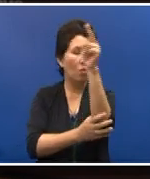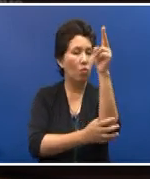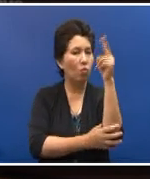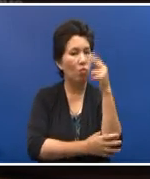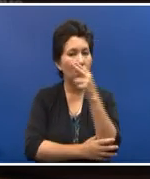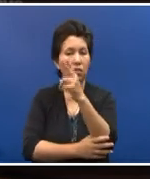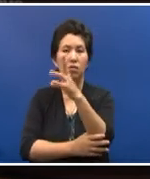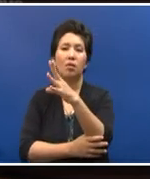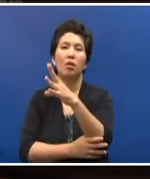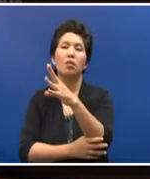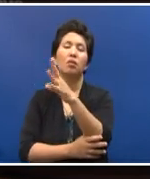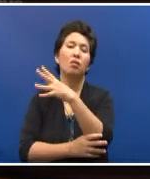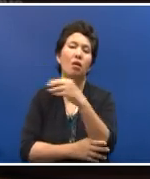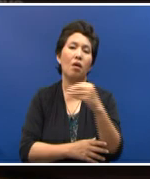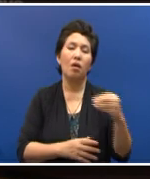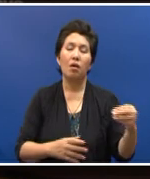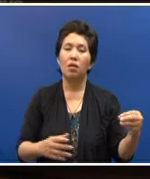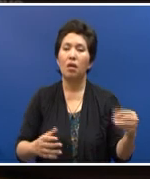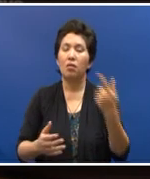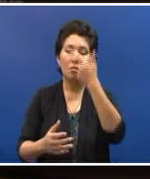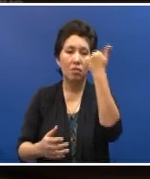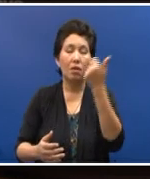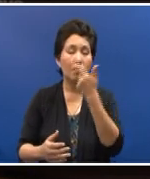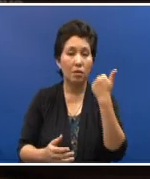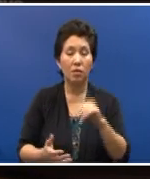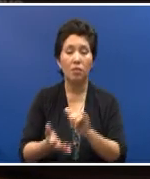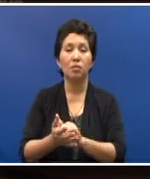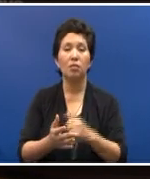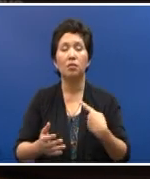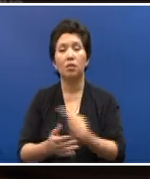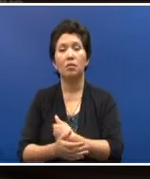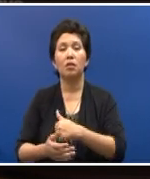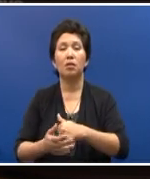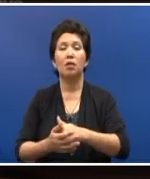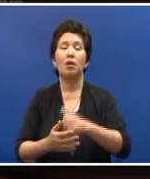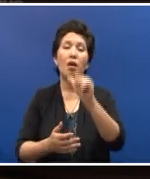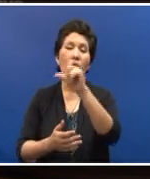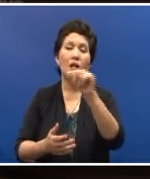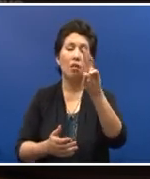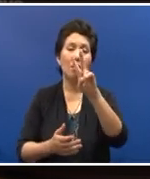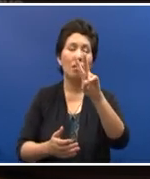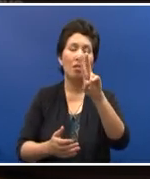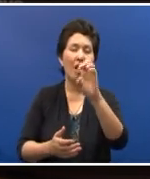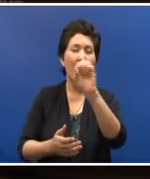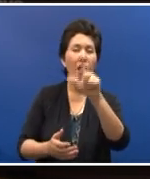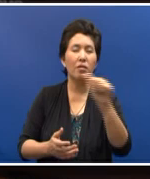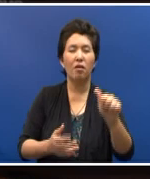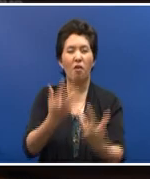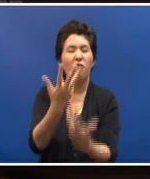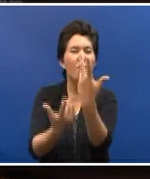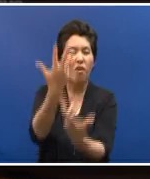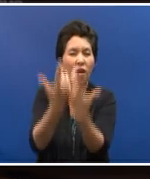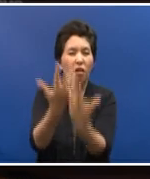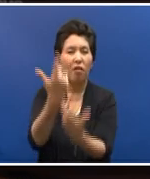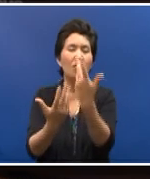areas and acres of pastures. Okay, but ever since the El Nino phenomenon struck the world, okay, so fire